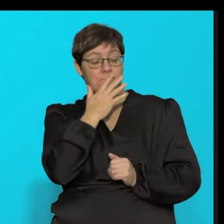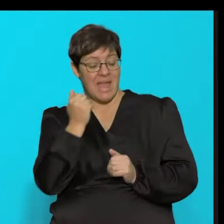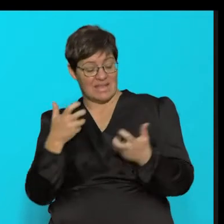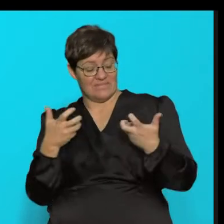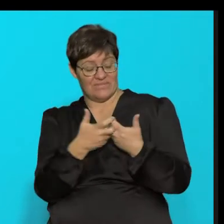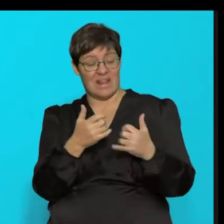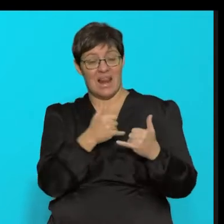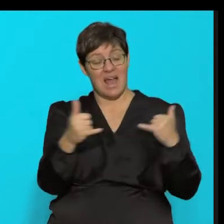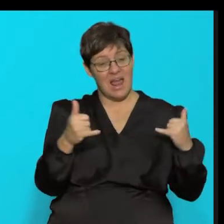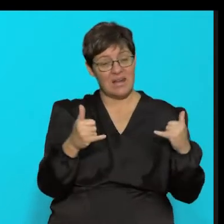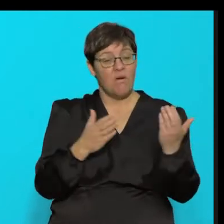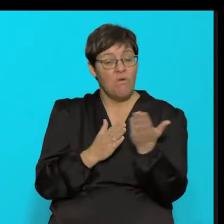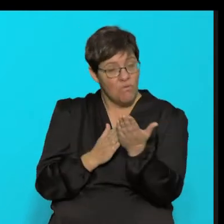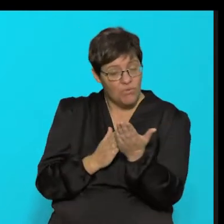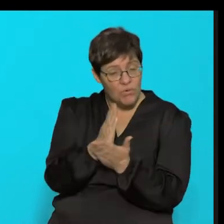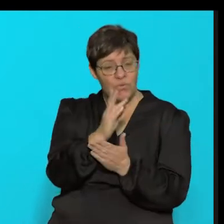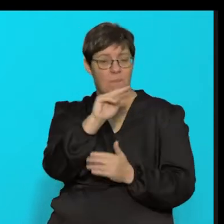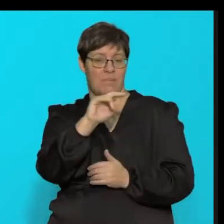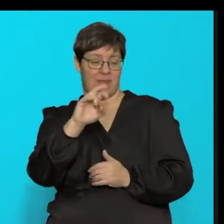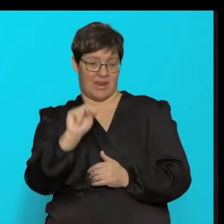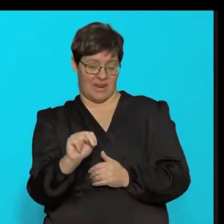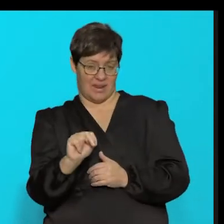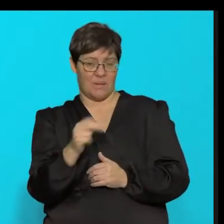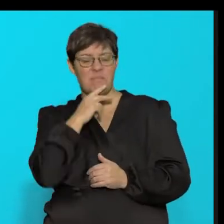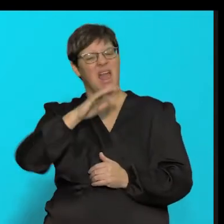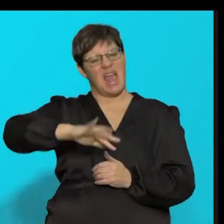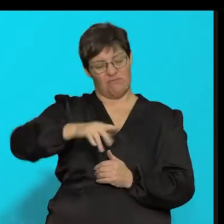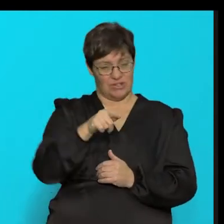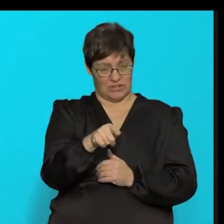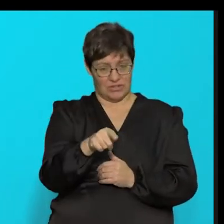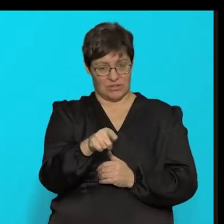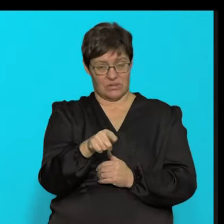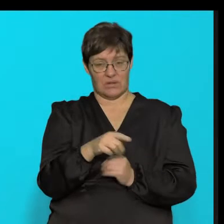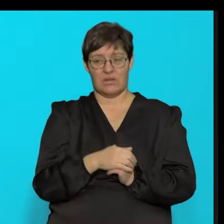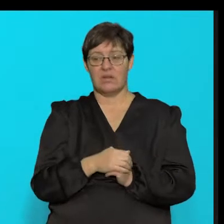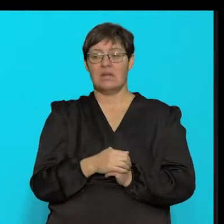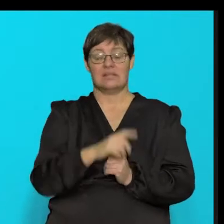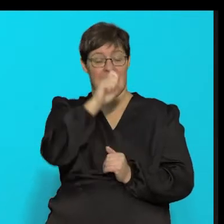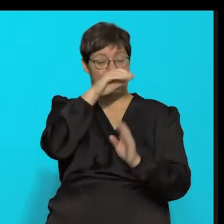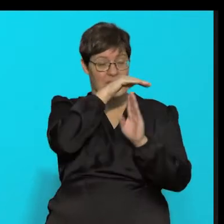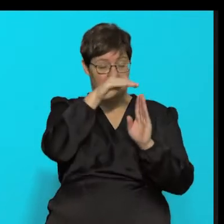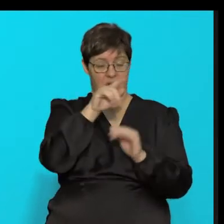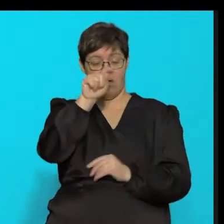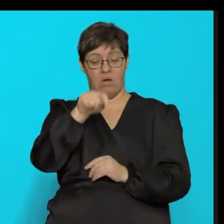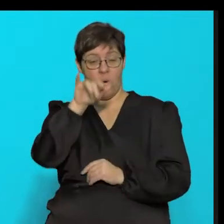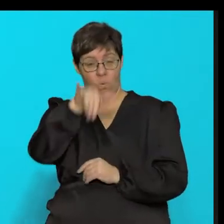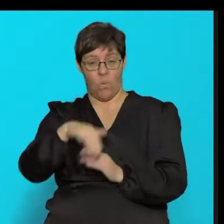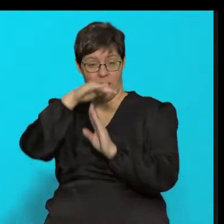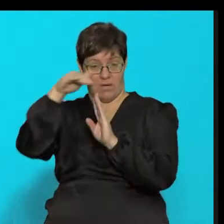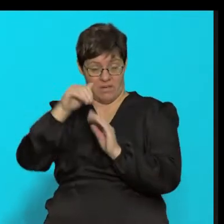The best fitting line should pass through the mean, which is the average, which is x bar, y